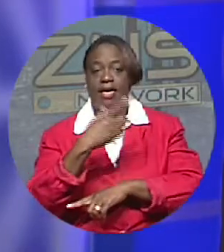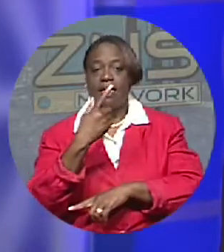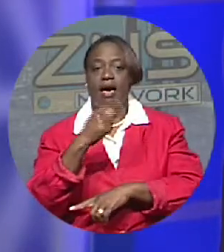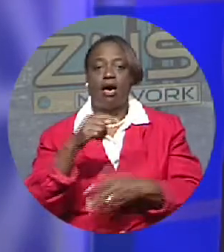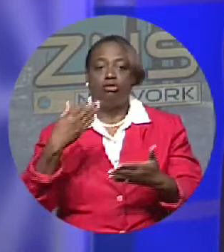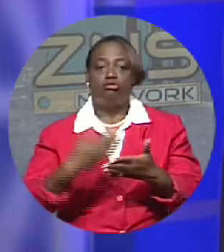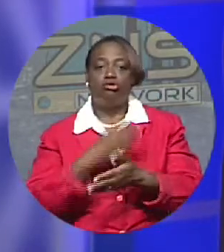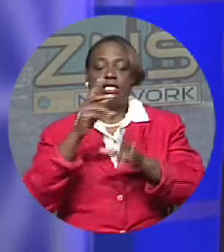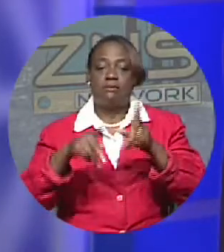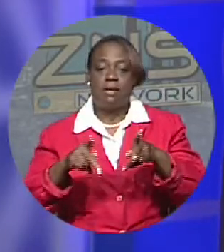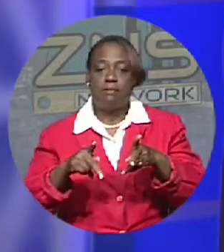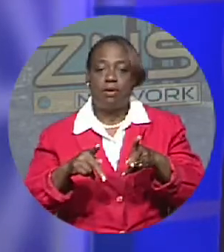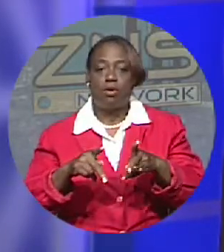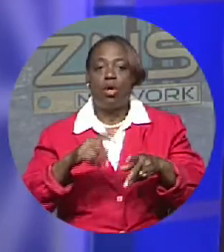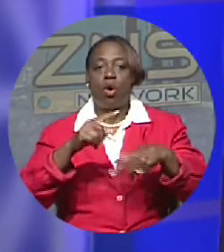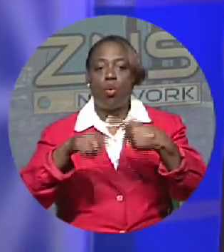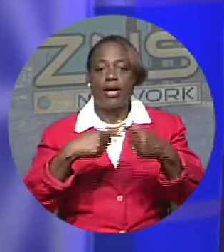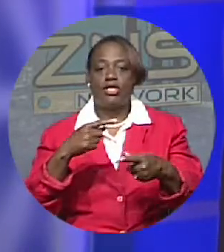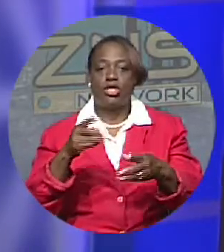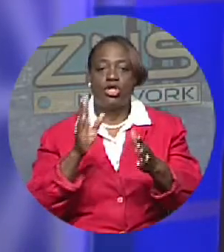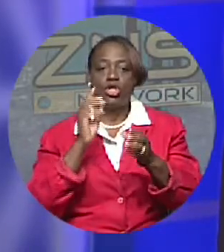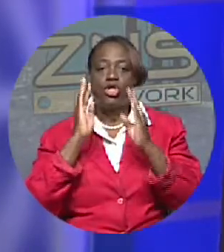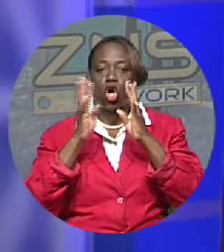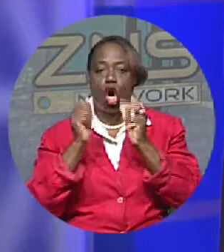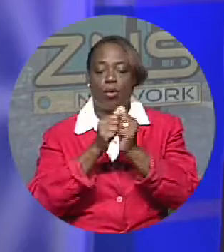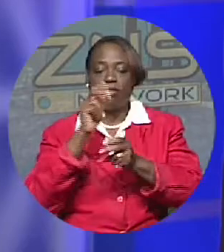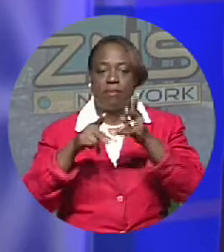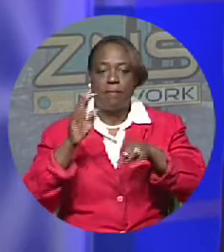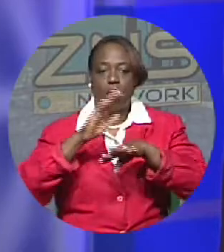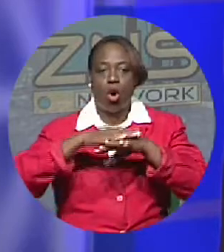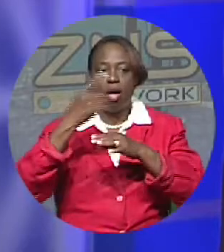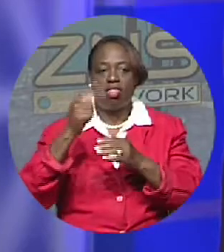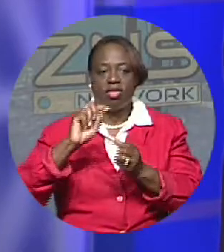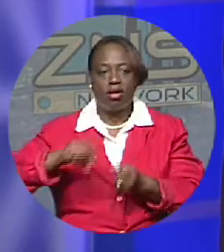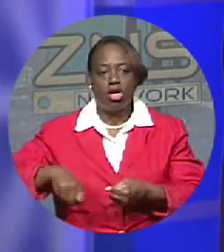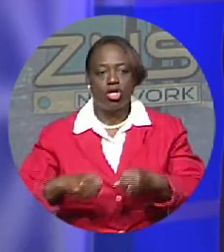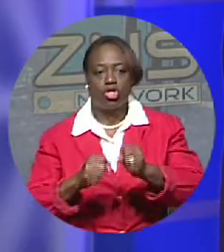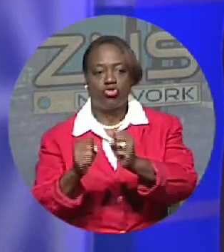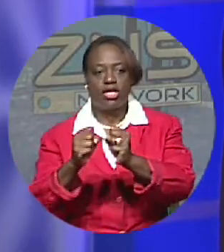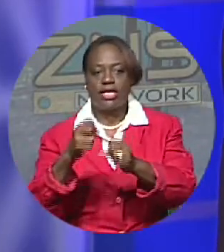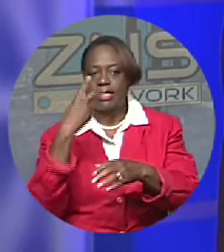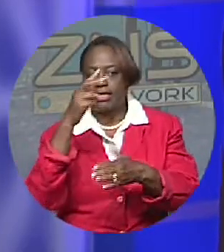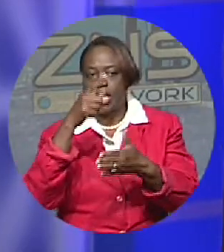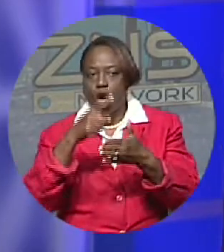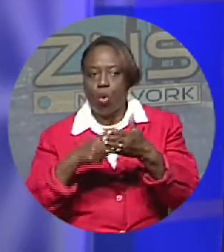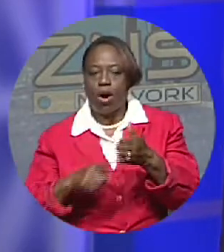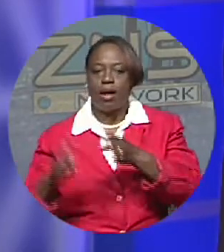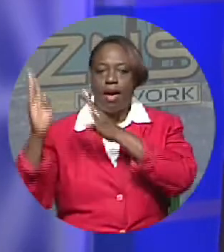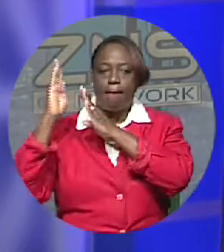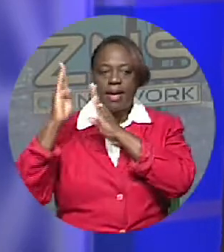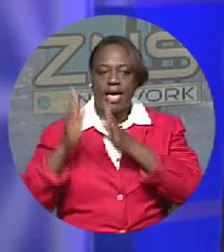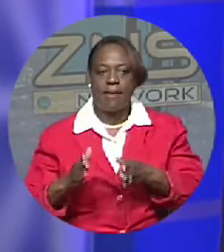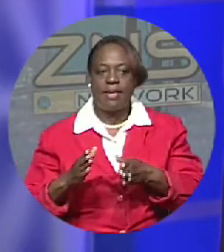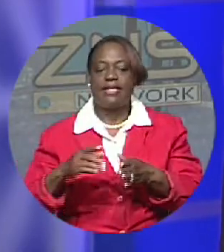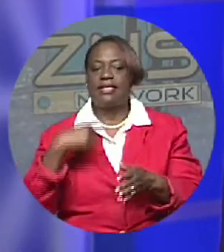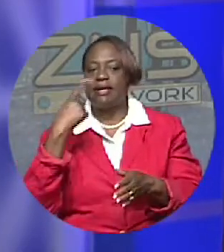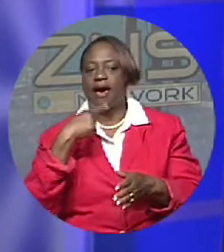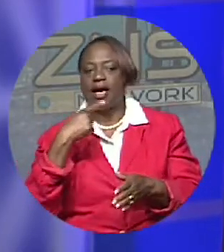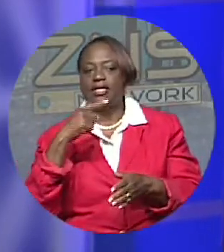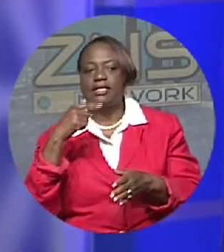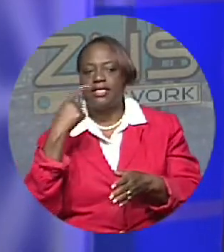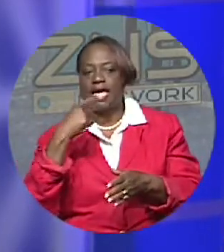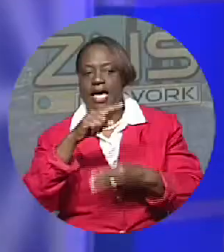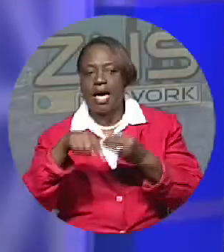about sales for Lover's Day, popular items purchased, and what Bahamians are saying about the pomp and pageantry that comes with this very